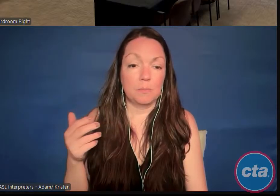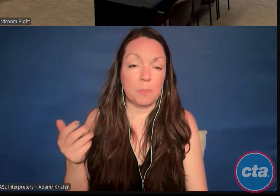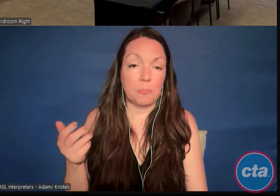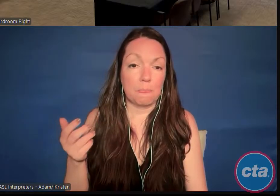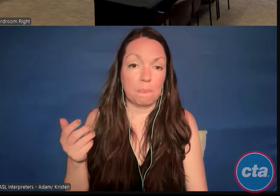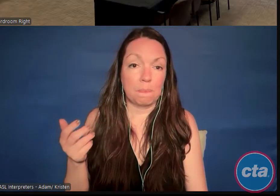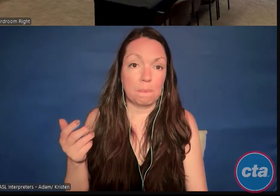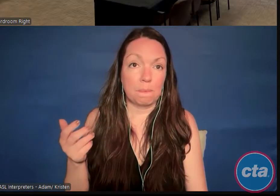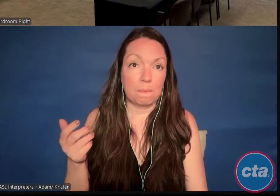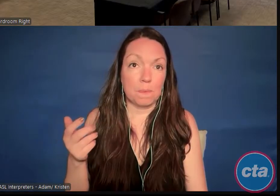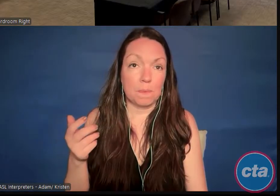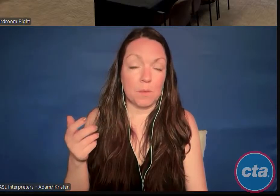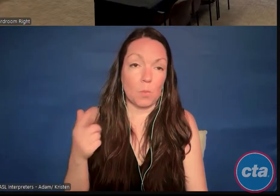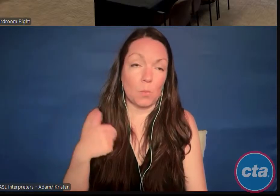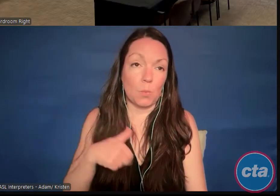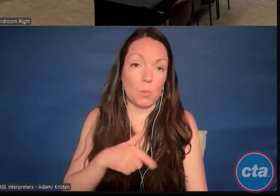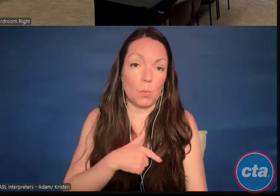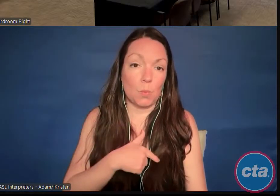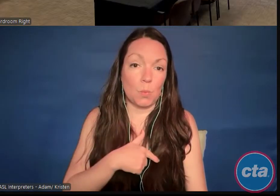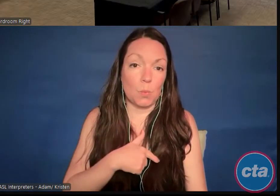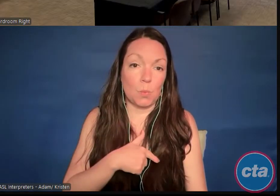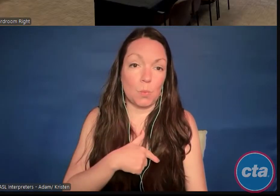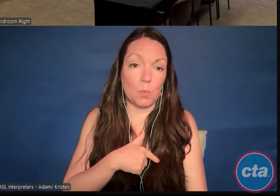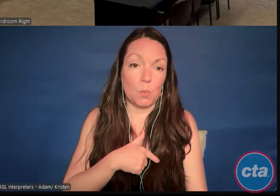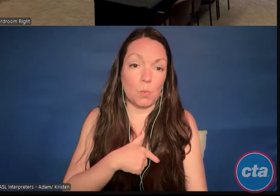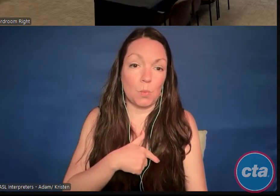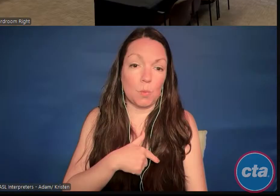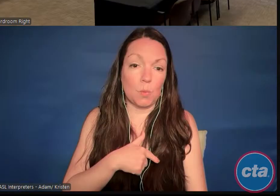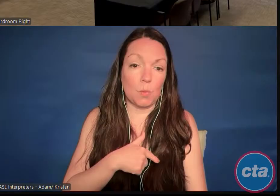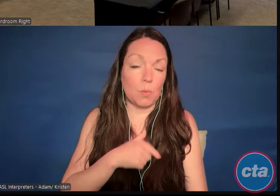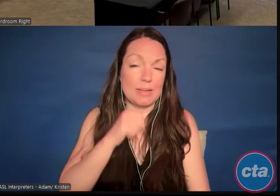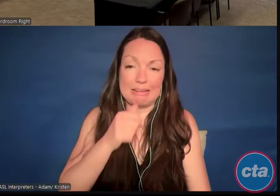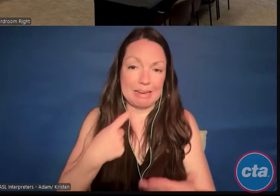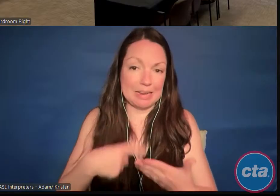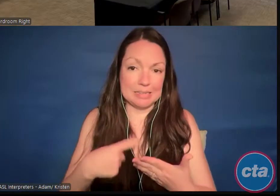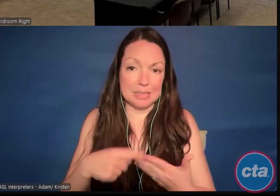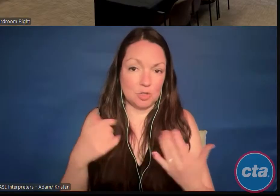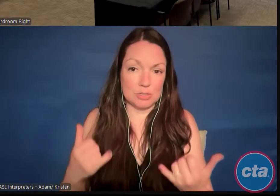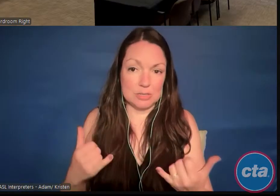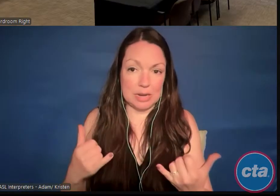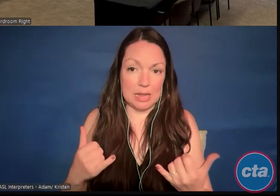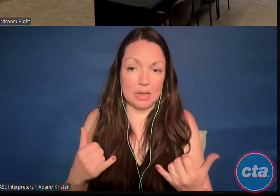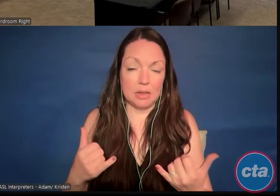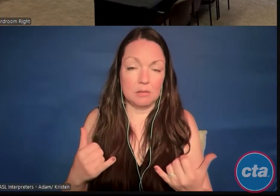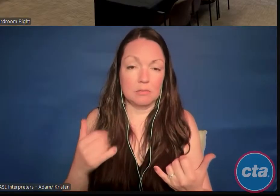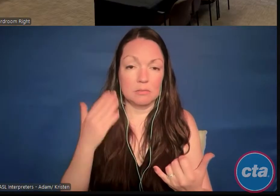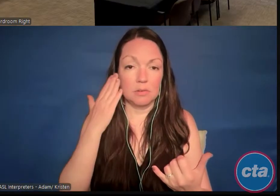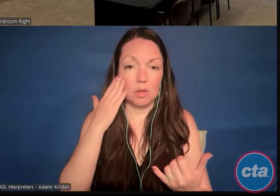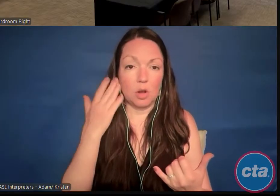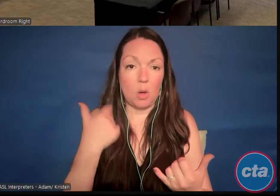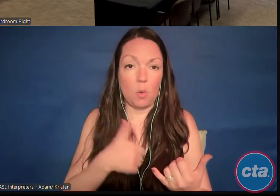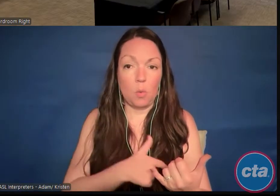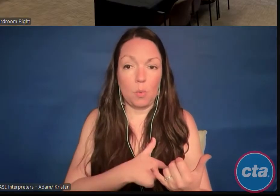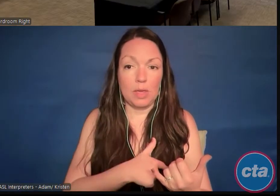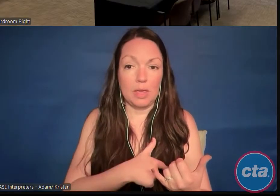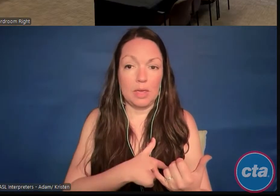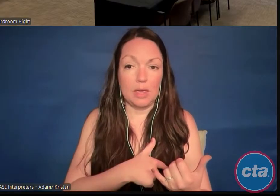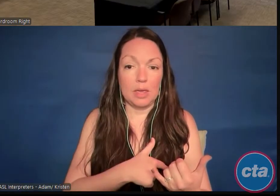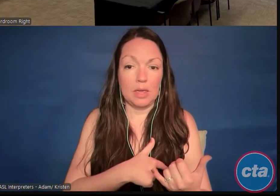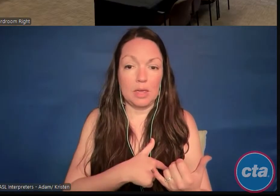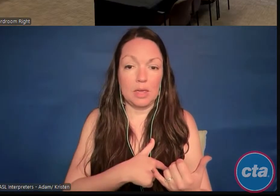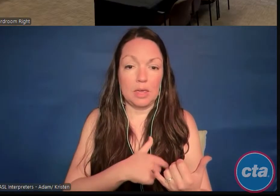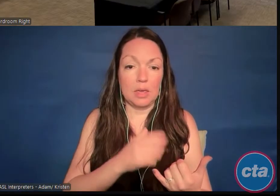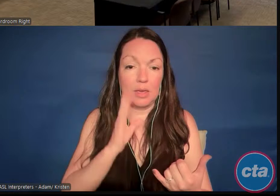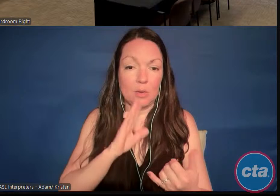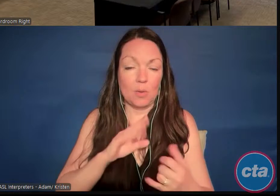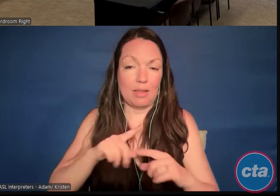Now that's not a discussion point for today, because we, are going to lean